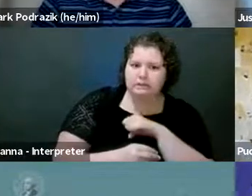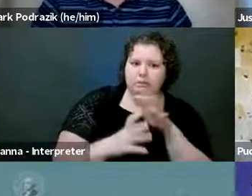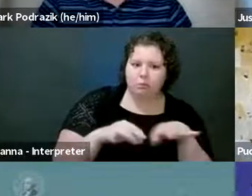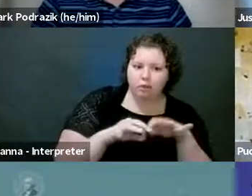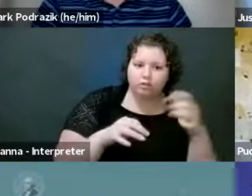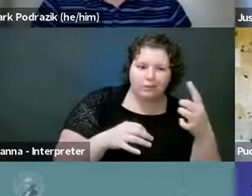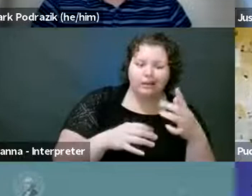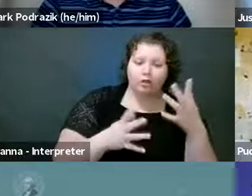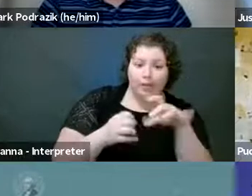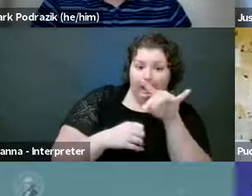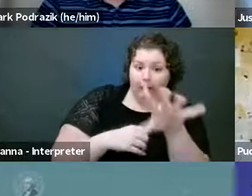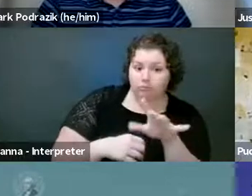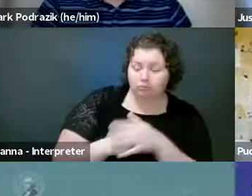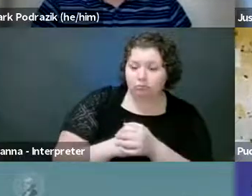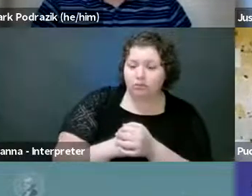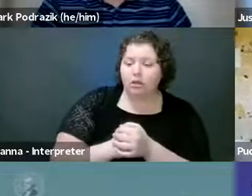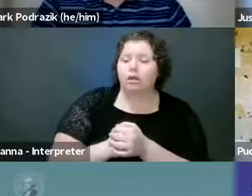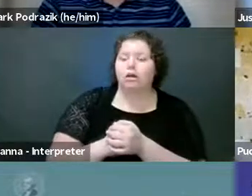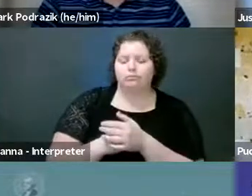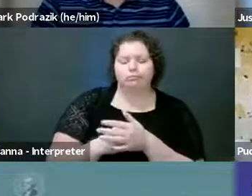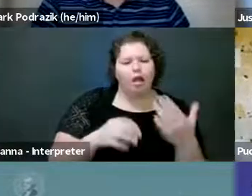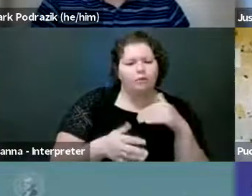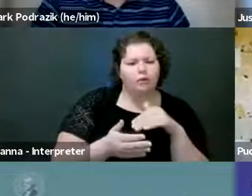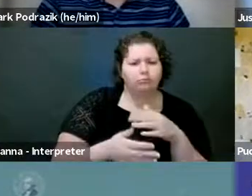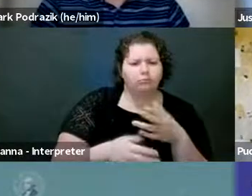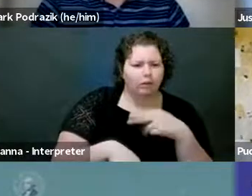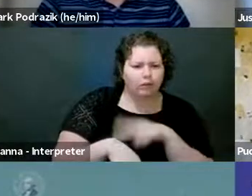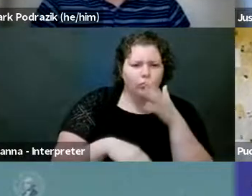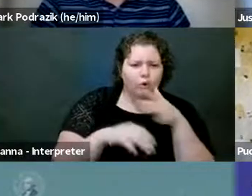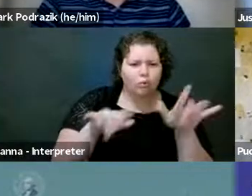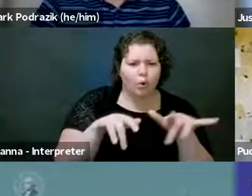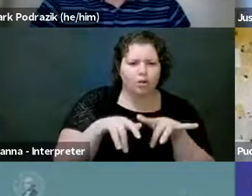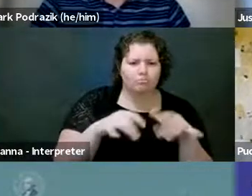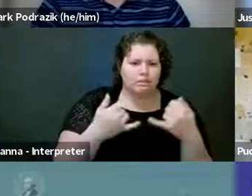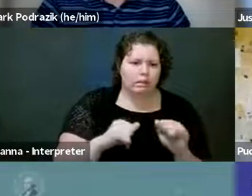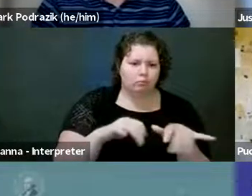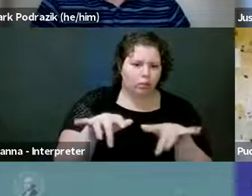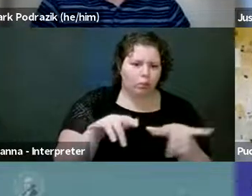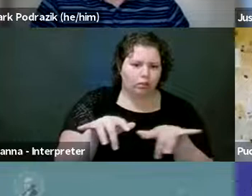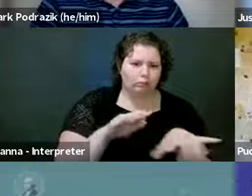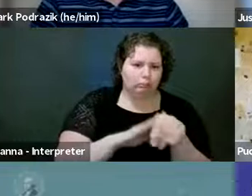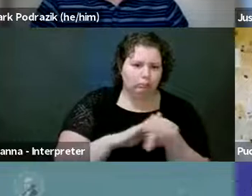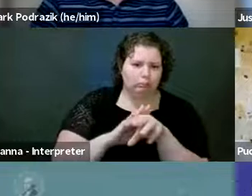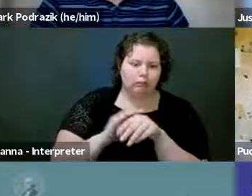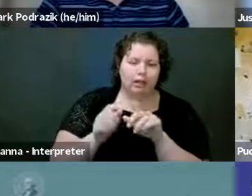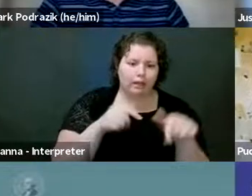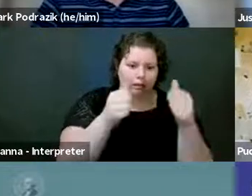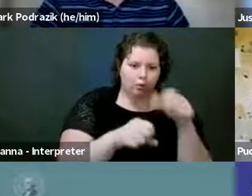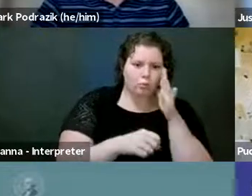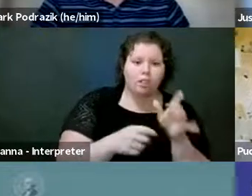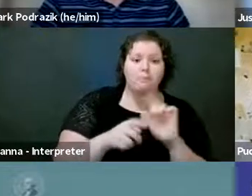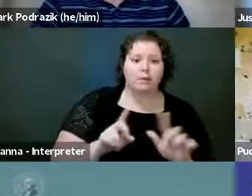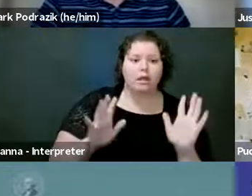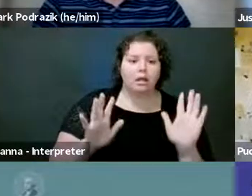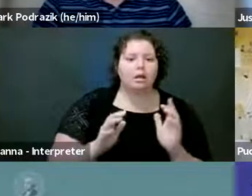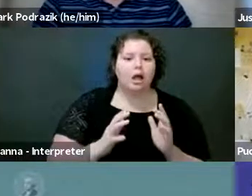but we do want to make sure everyone gets to hear kind of at a high level what you talked about. And then I'm going to ask each subsequent facilitator